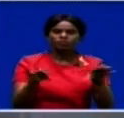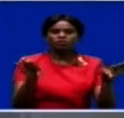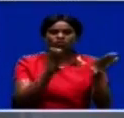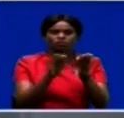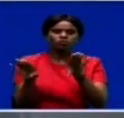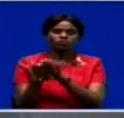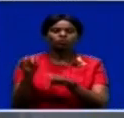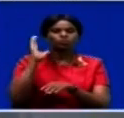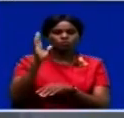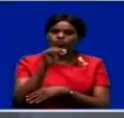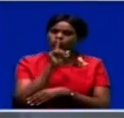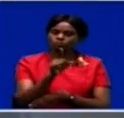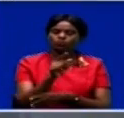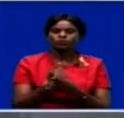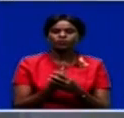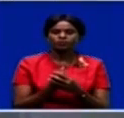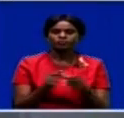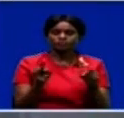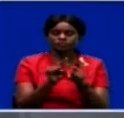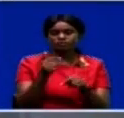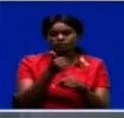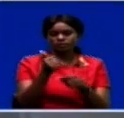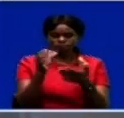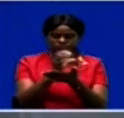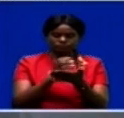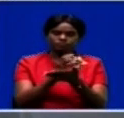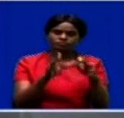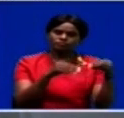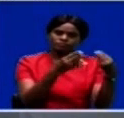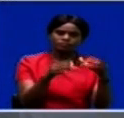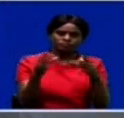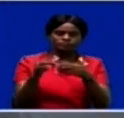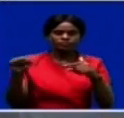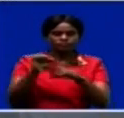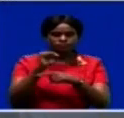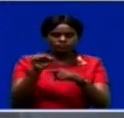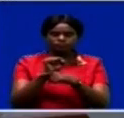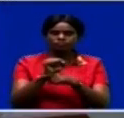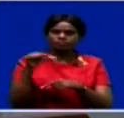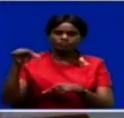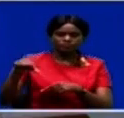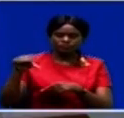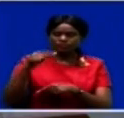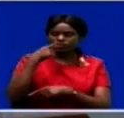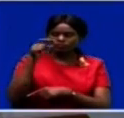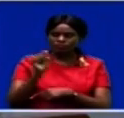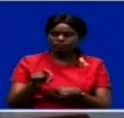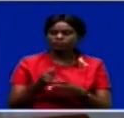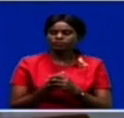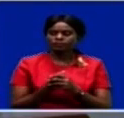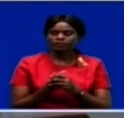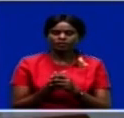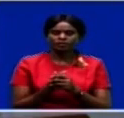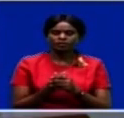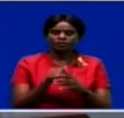without hesitation, and any college offering training must not compromise on quality and relevance. To invite